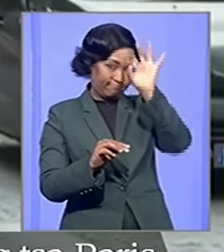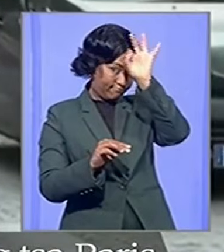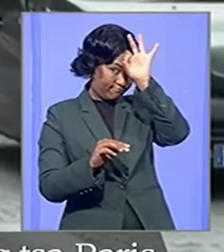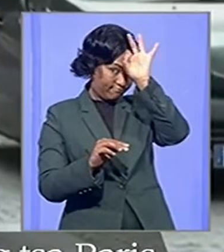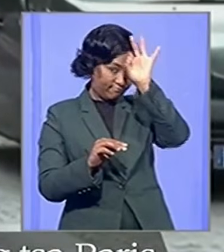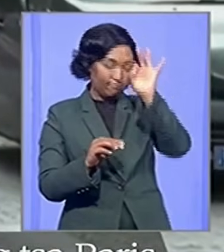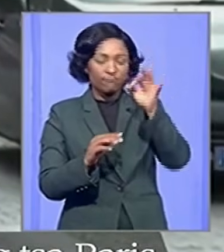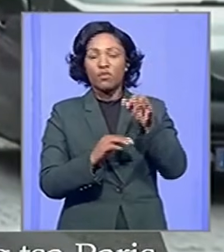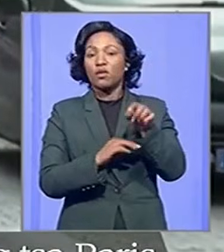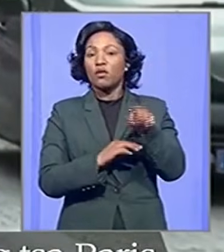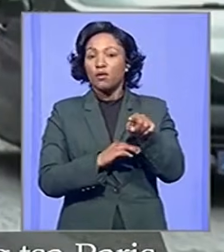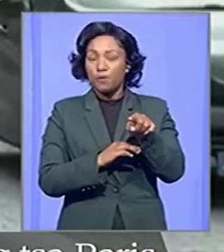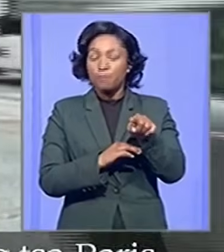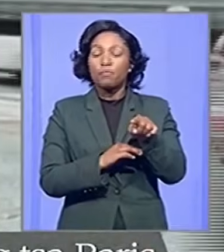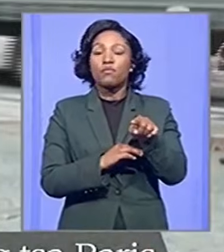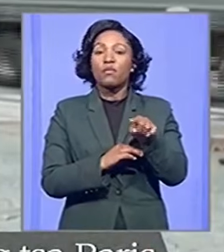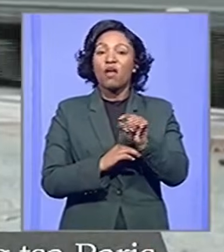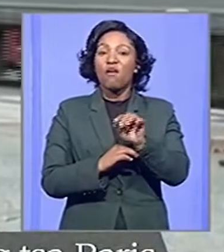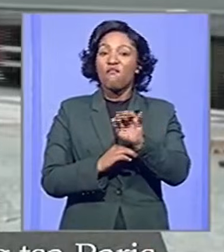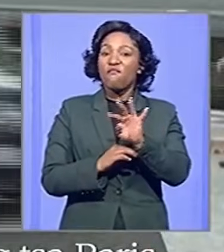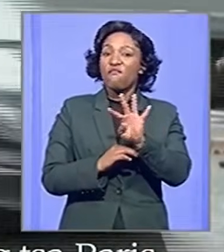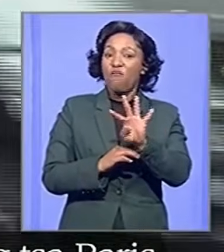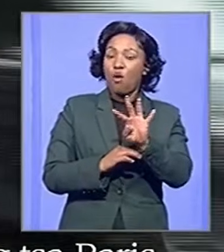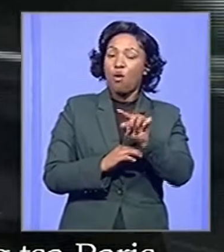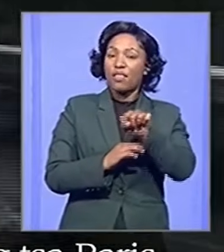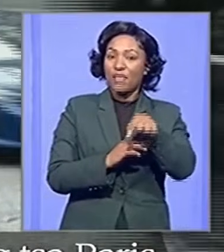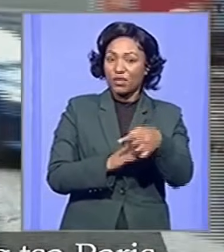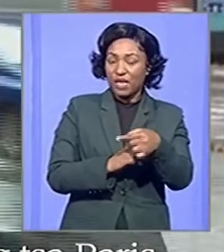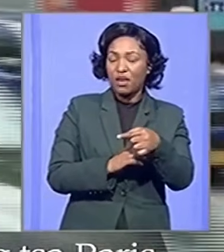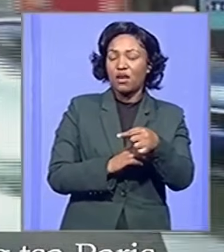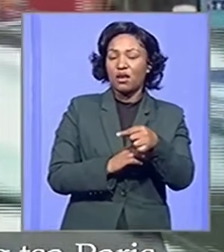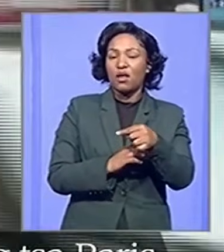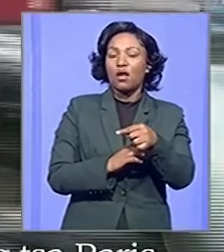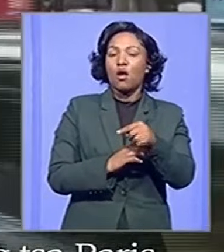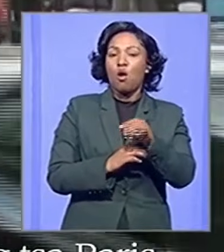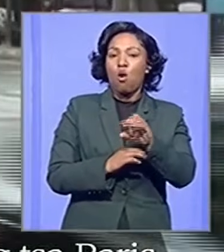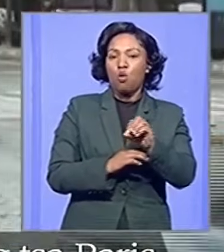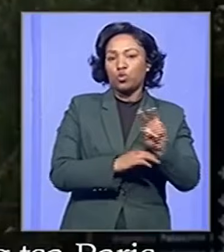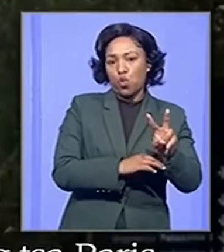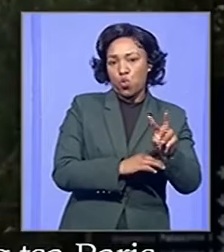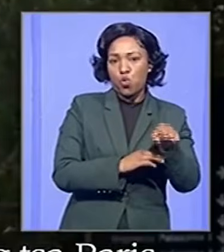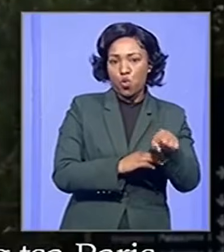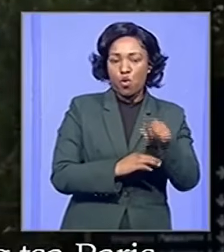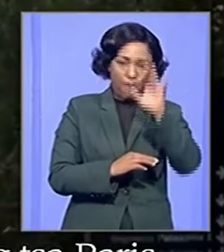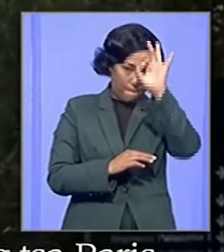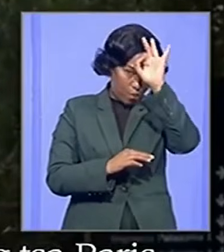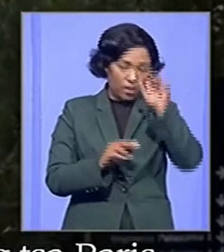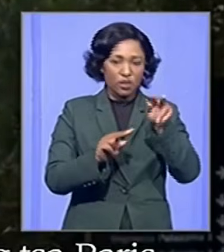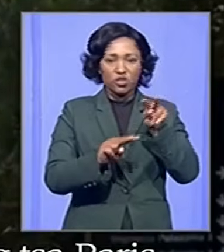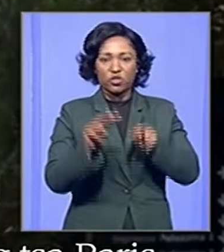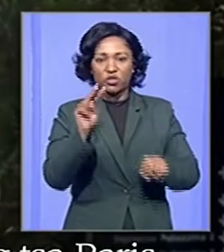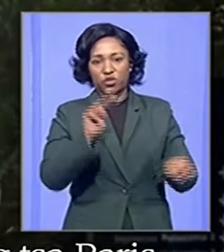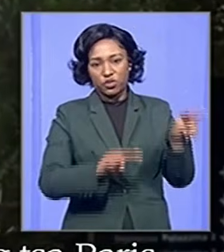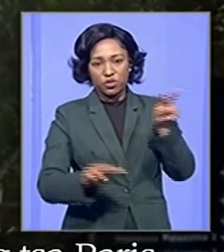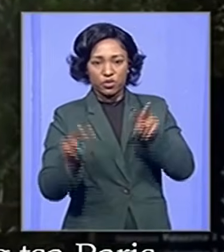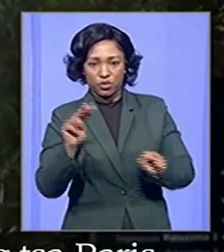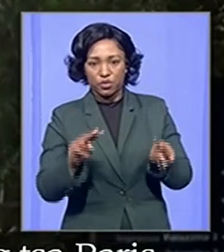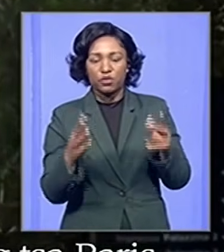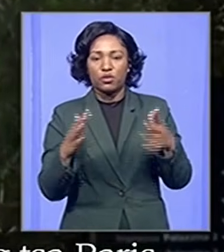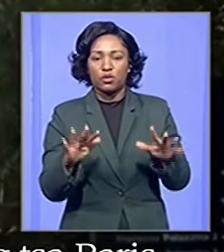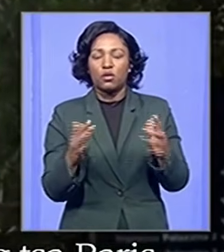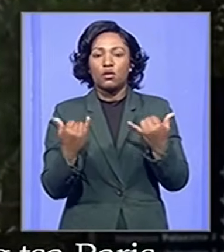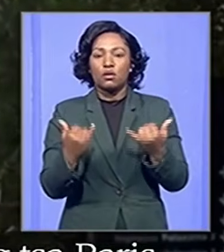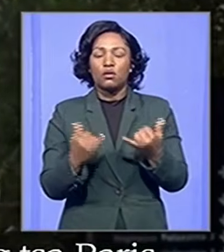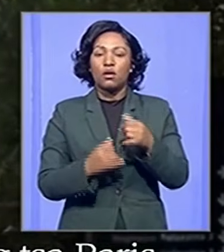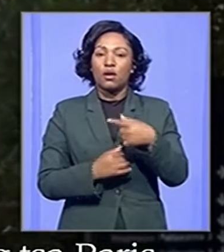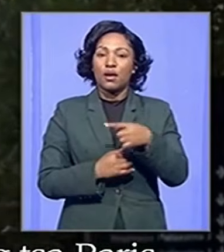tse 45 e le ho ntlafatsa maemo a tshireletso nakong ena eo ntwa ya Israel le Gaza e tswelang